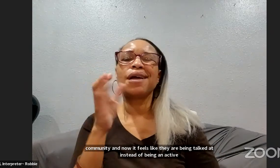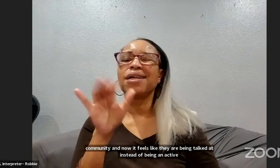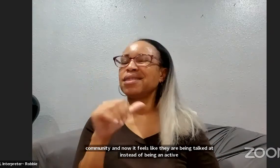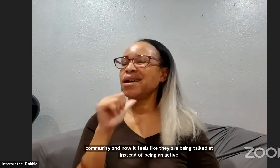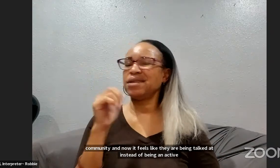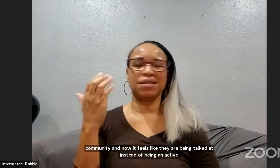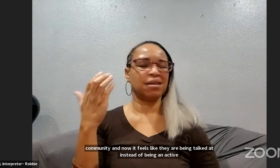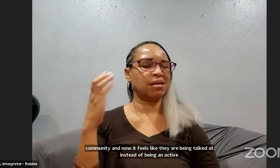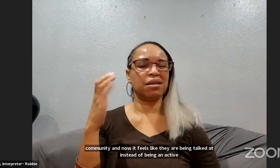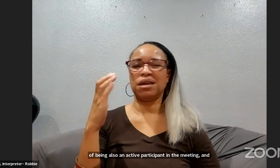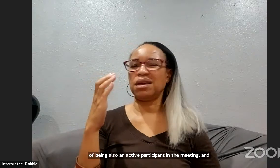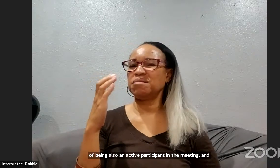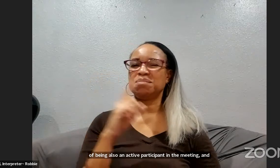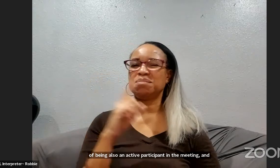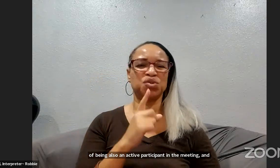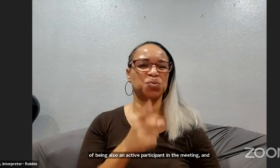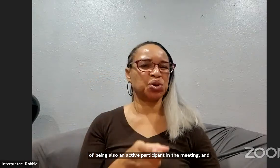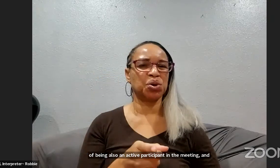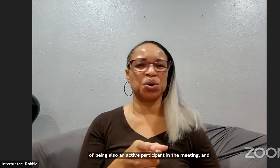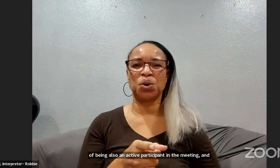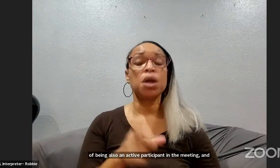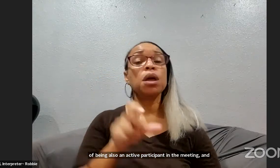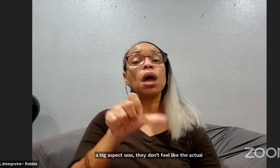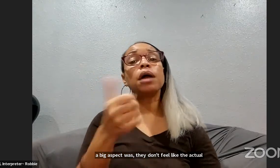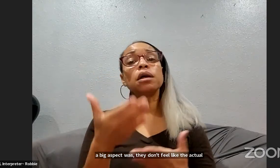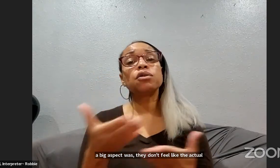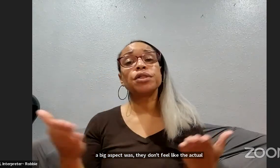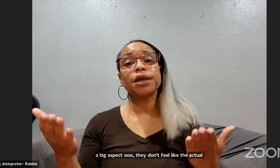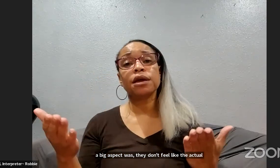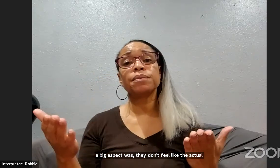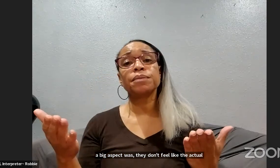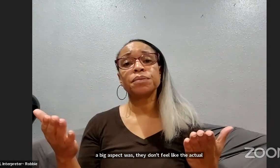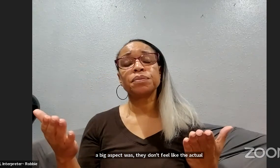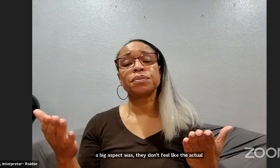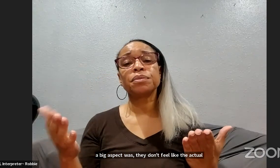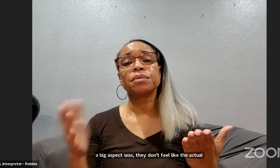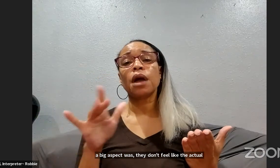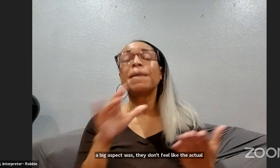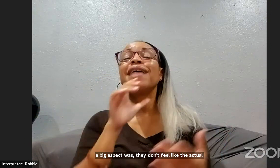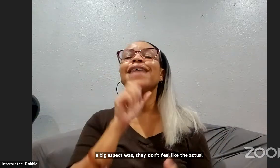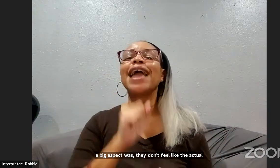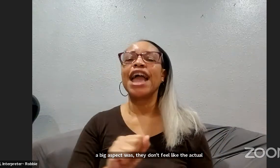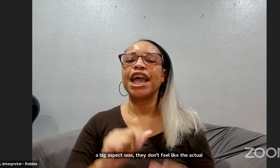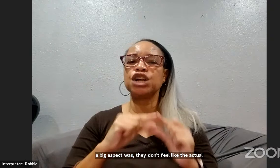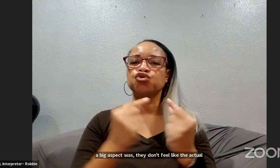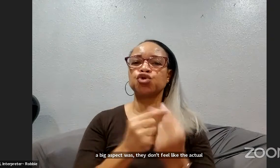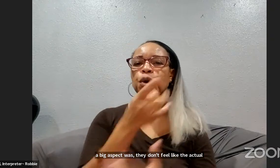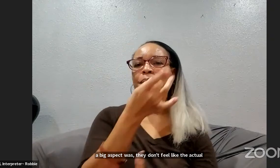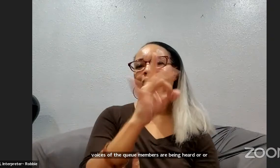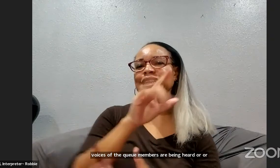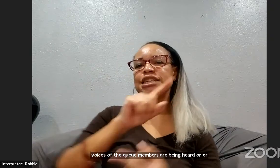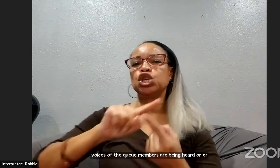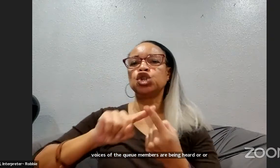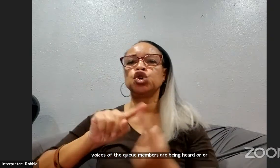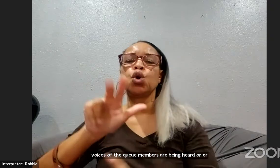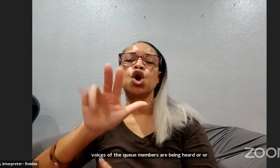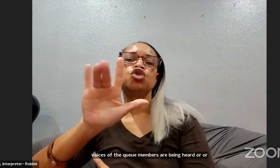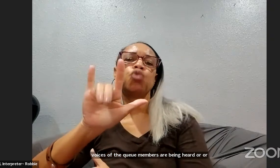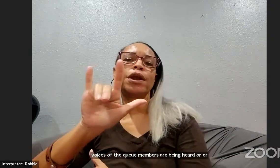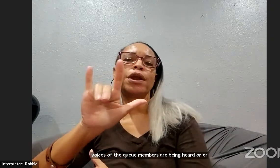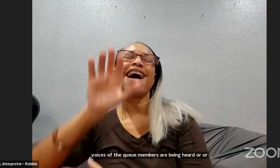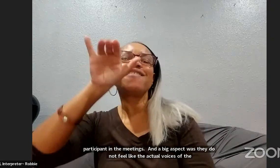be true. Another thing was the age group between 18 and 25-year-olds seems to have been missed in